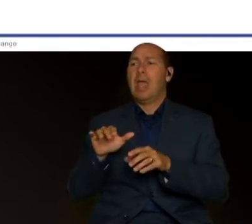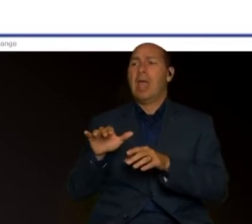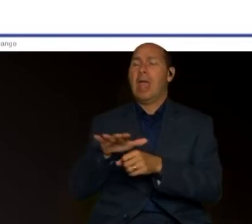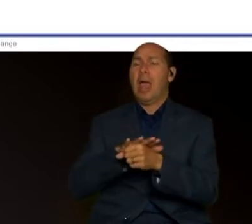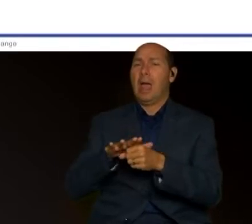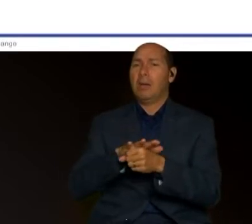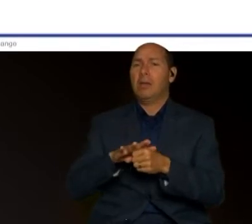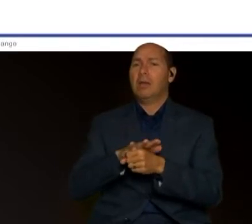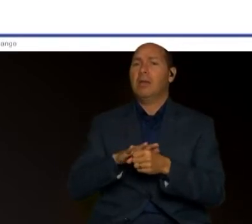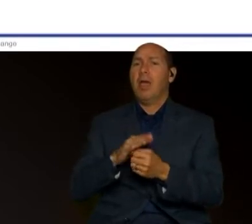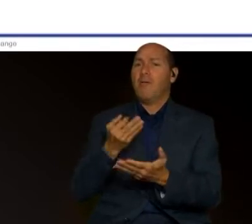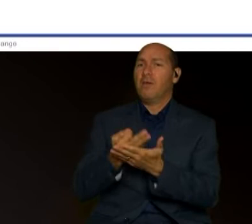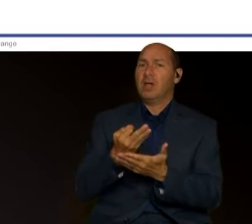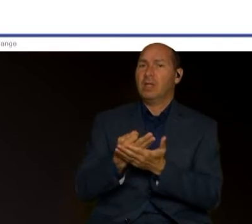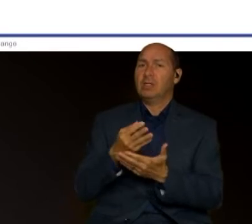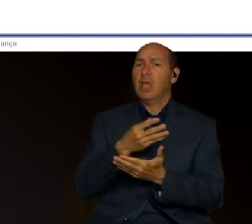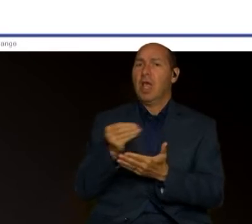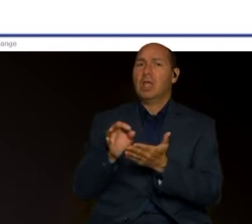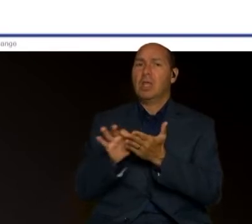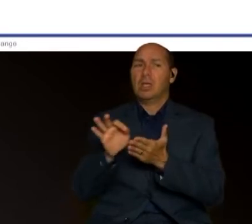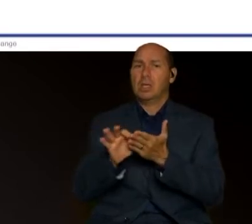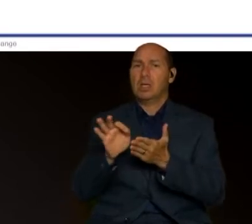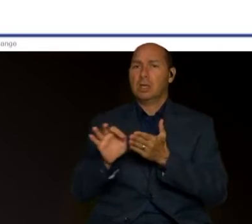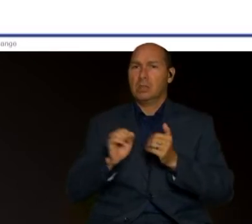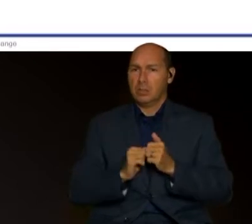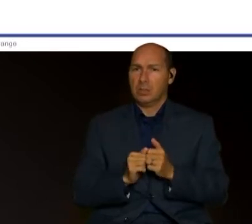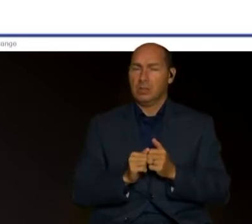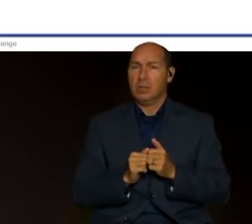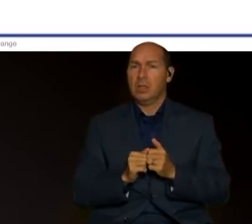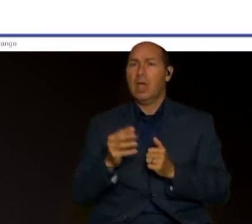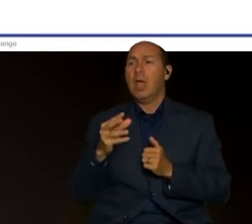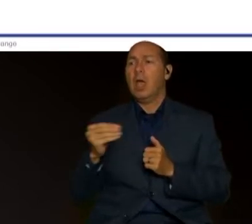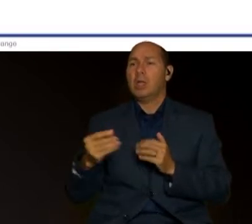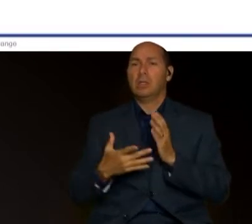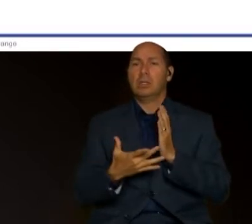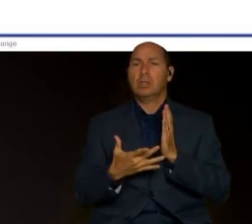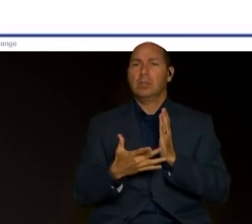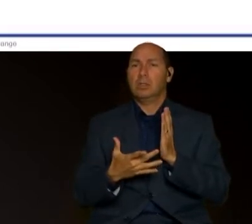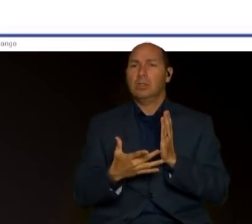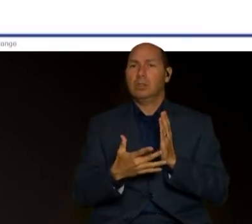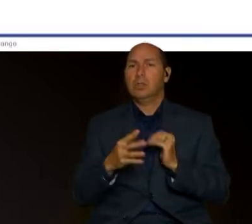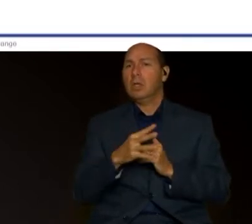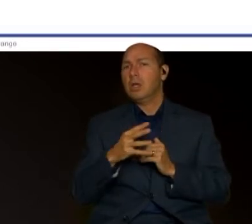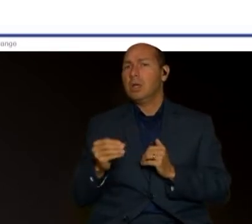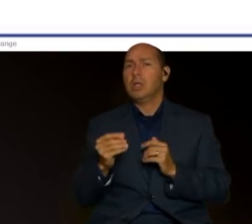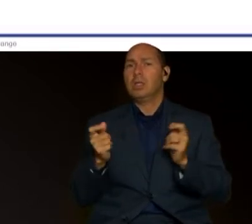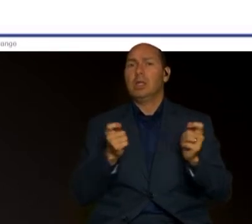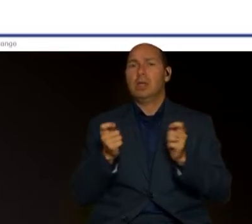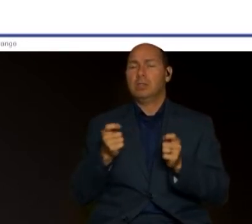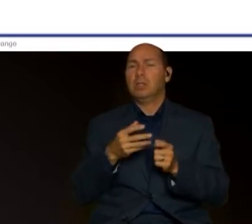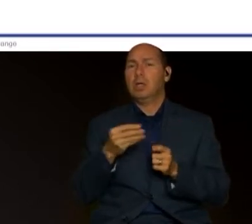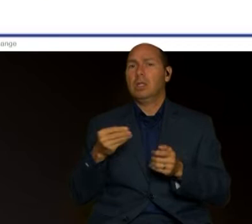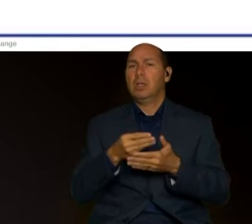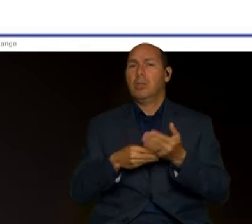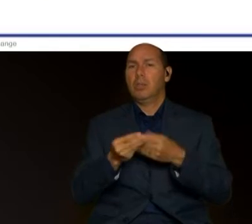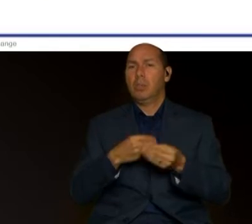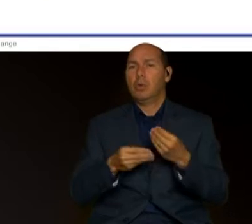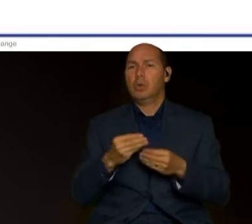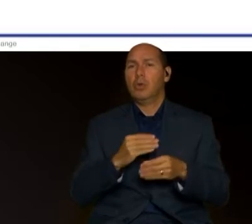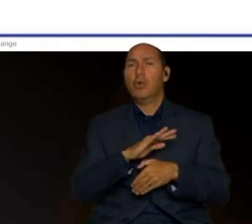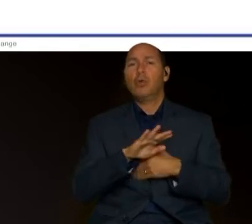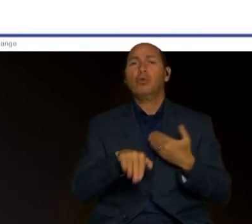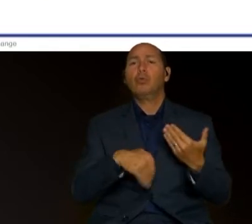accounting areas in the Department of the Treasury and technological area also, and in the Office of Management and